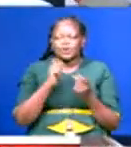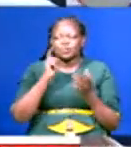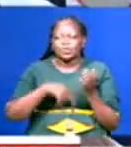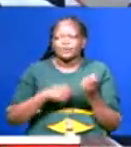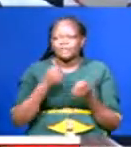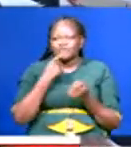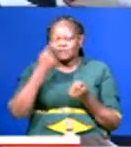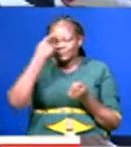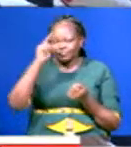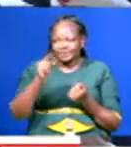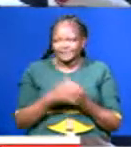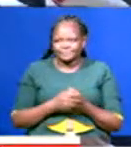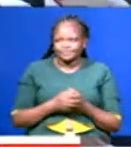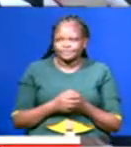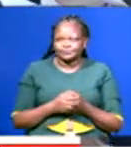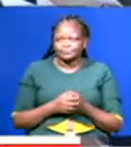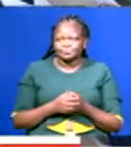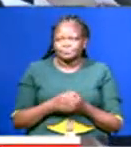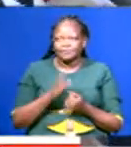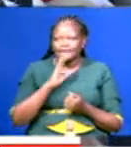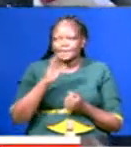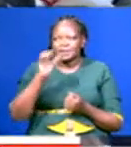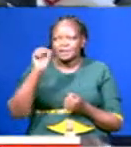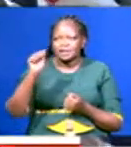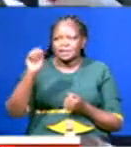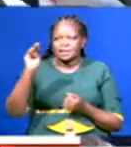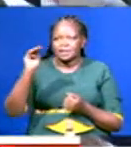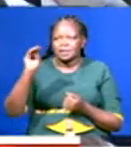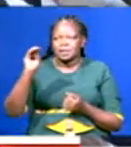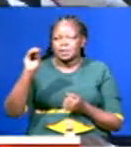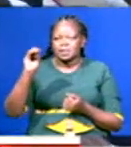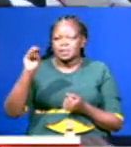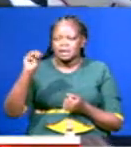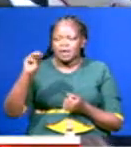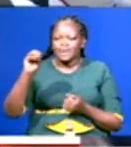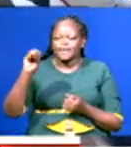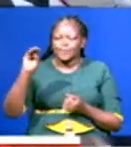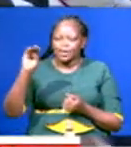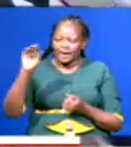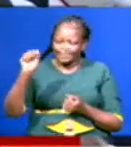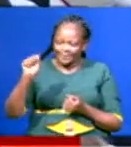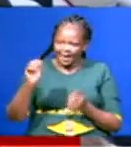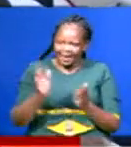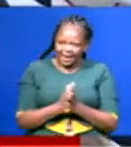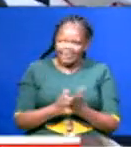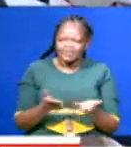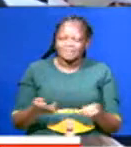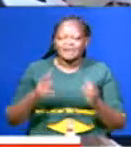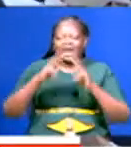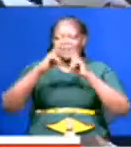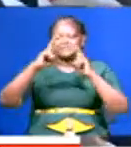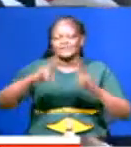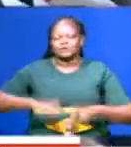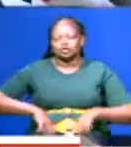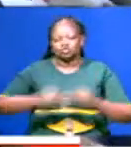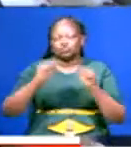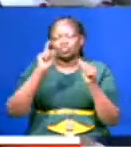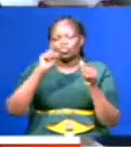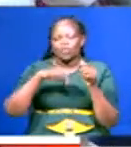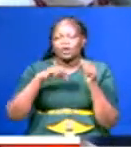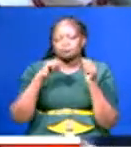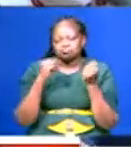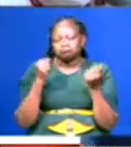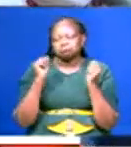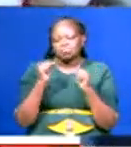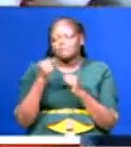for has been amoebiasis. And so we are investigating what could have been the